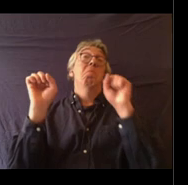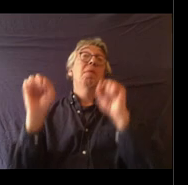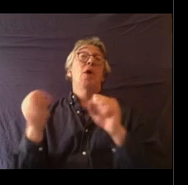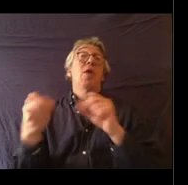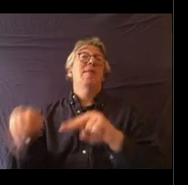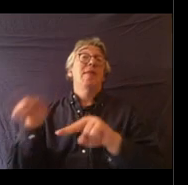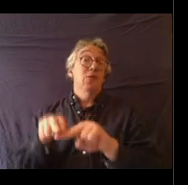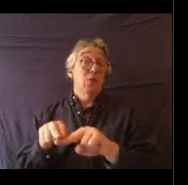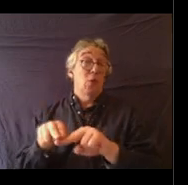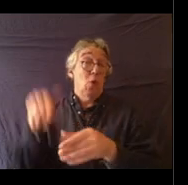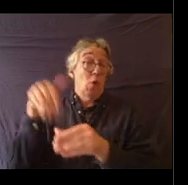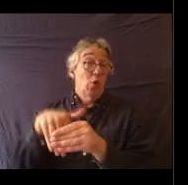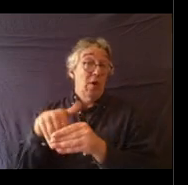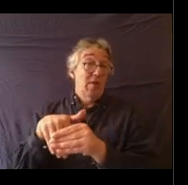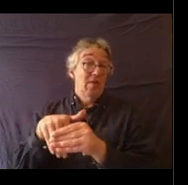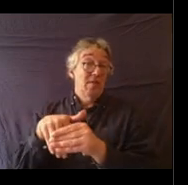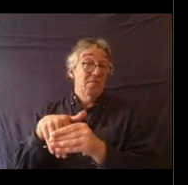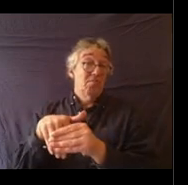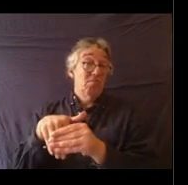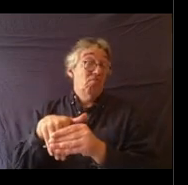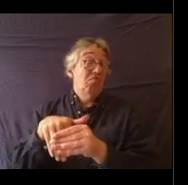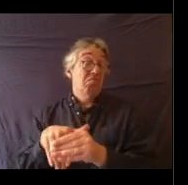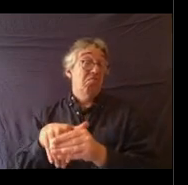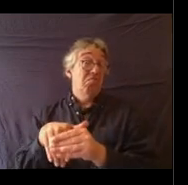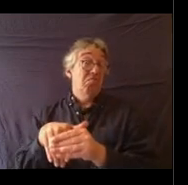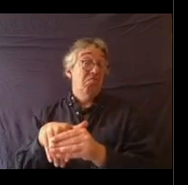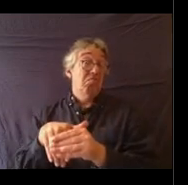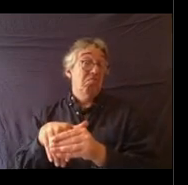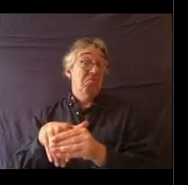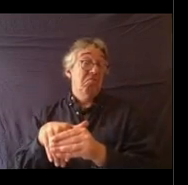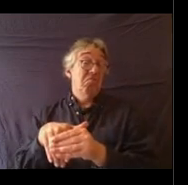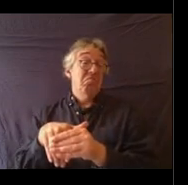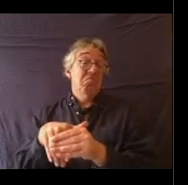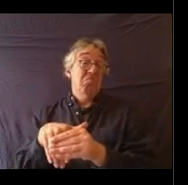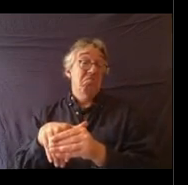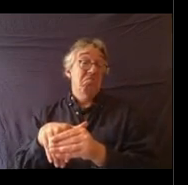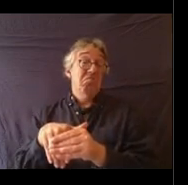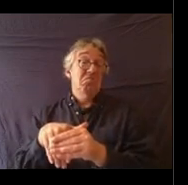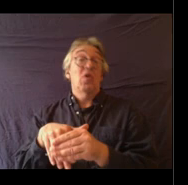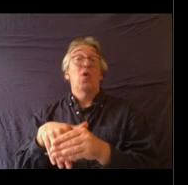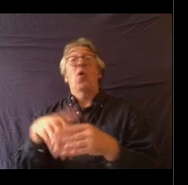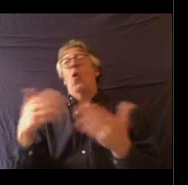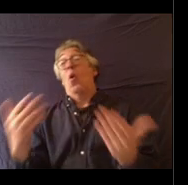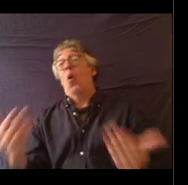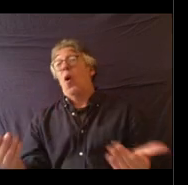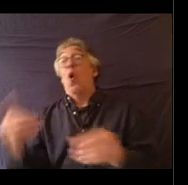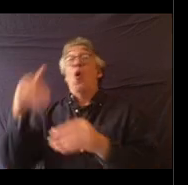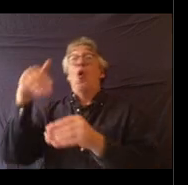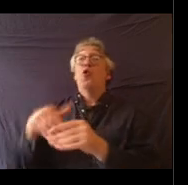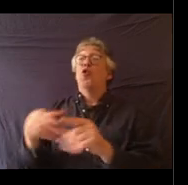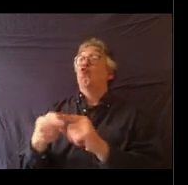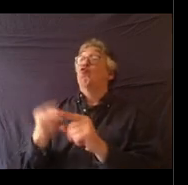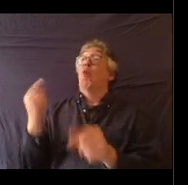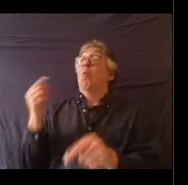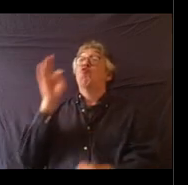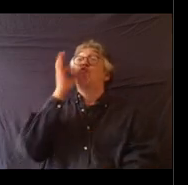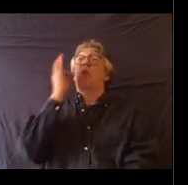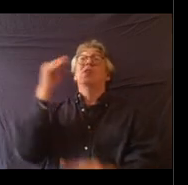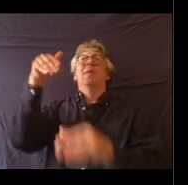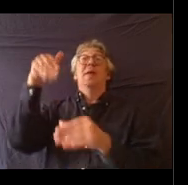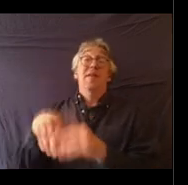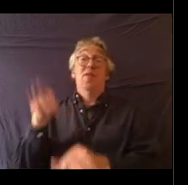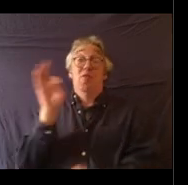national content, like stemming from France and so on. They can be filled by only content coming from France, let's say in France,